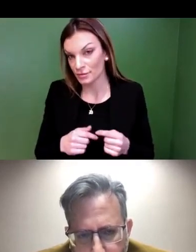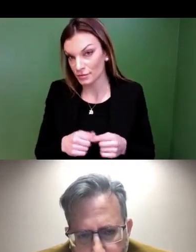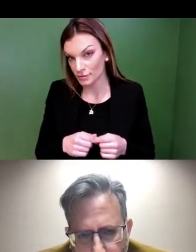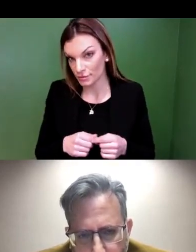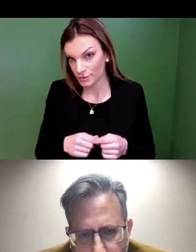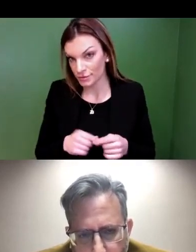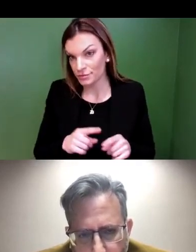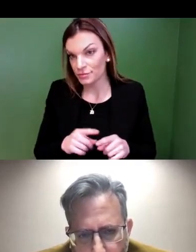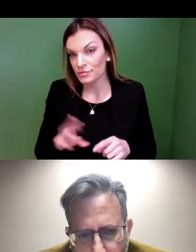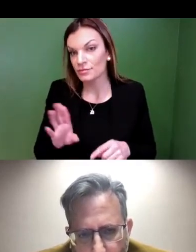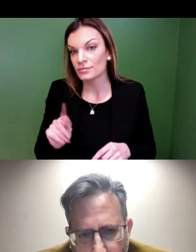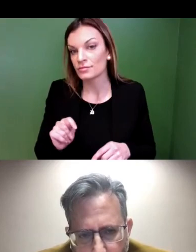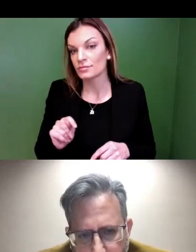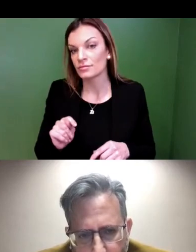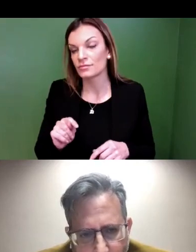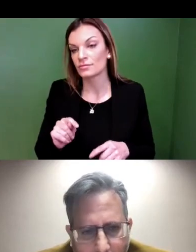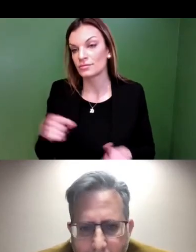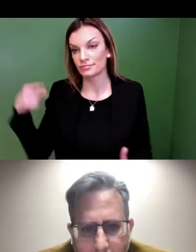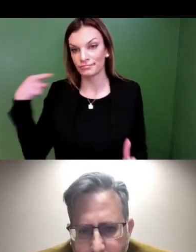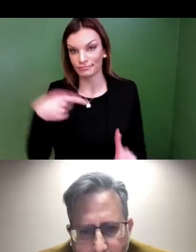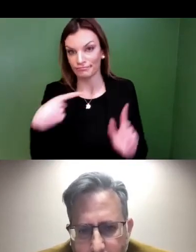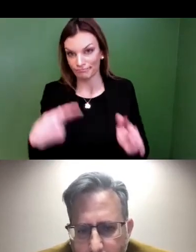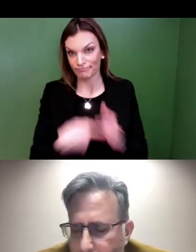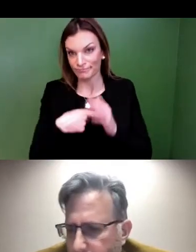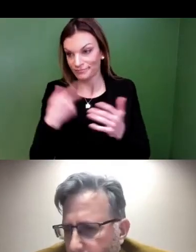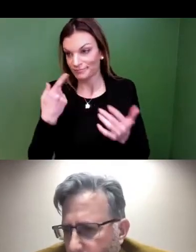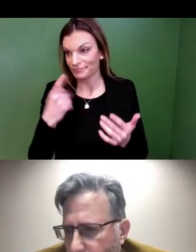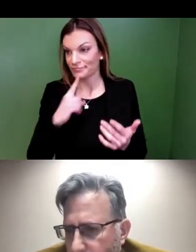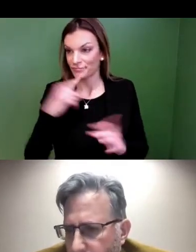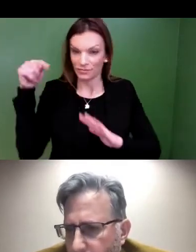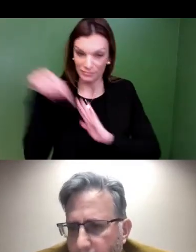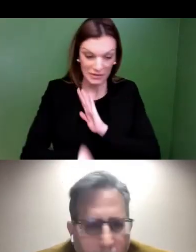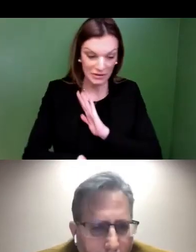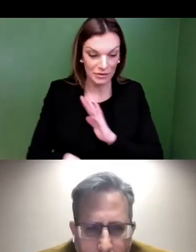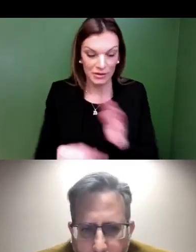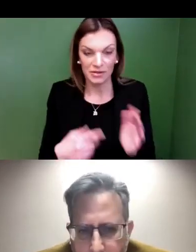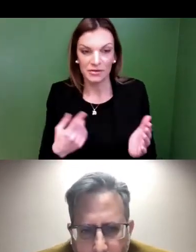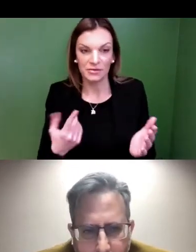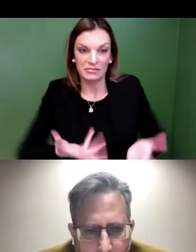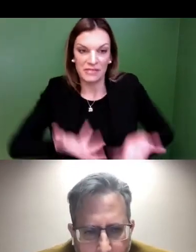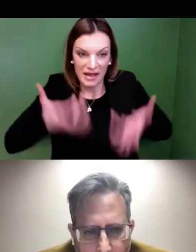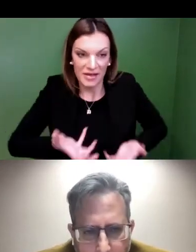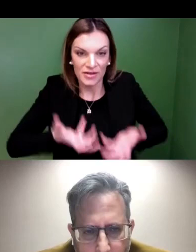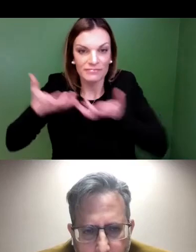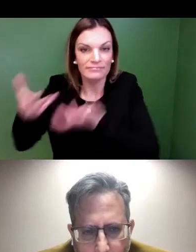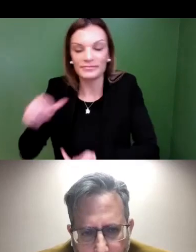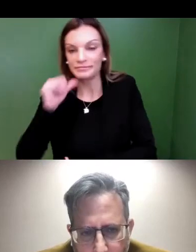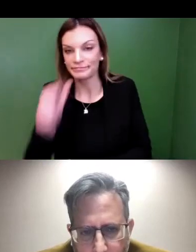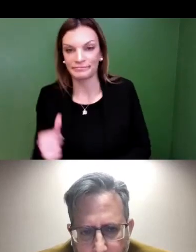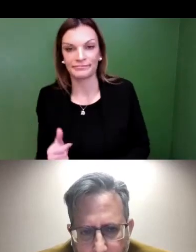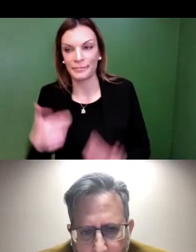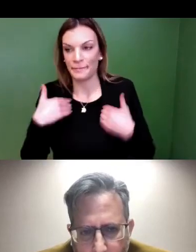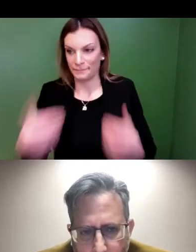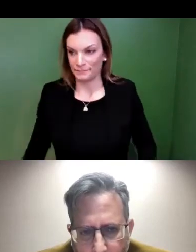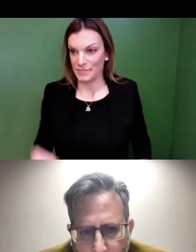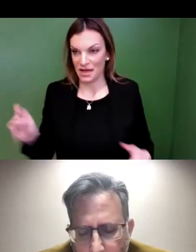But nothing here requires any heavy lifting. It doesn't require anybody to have to use their body